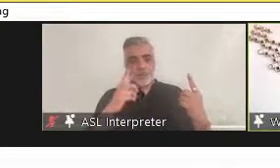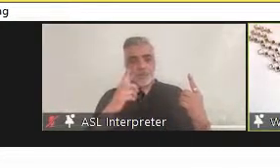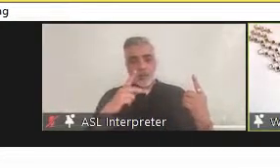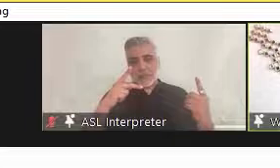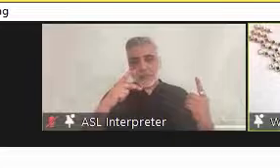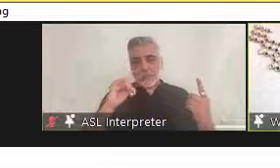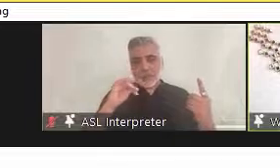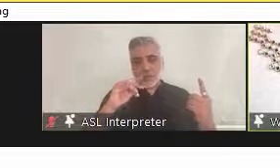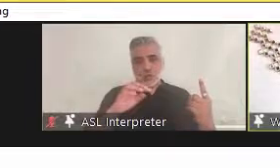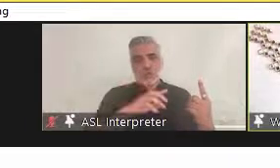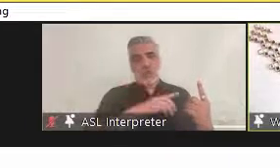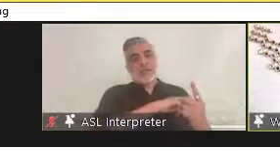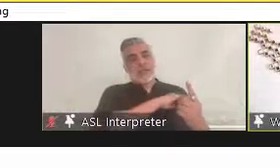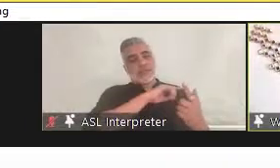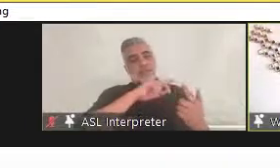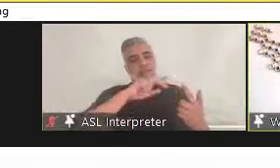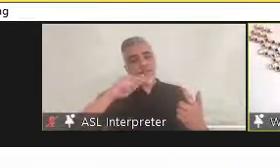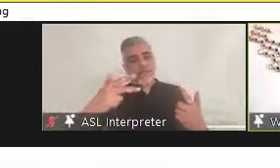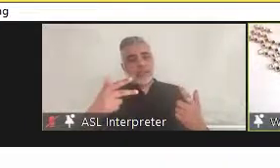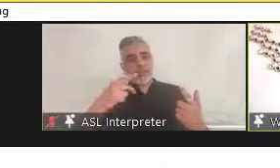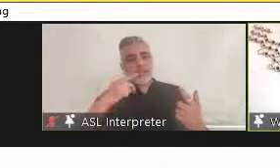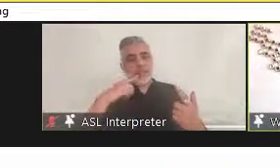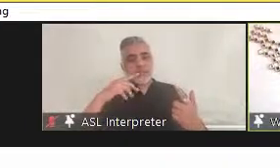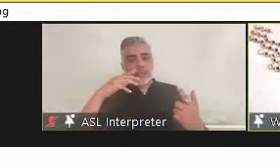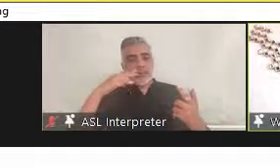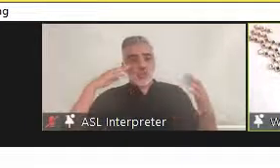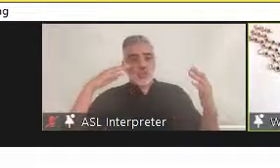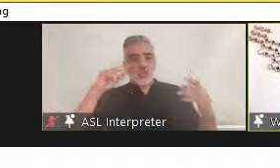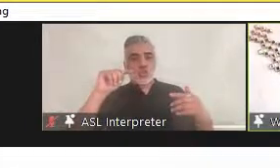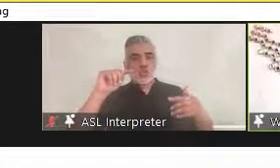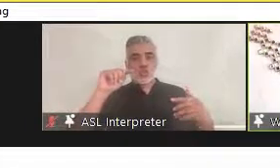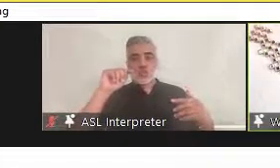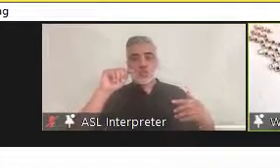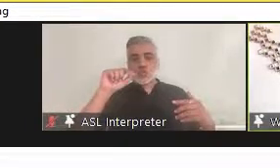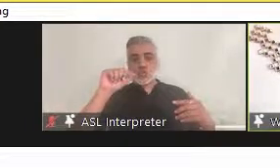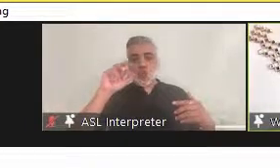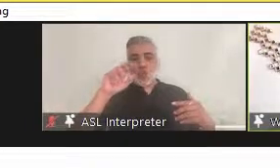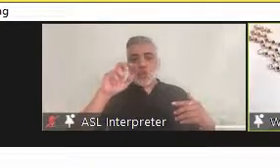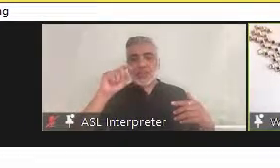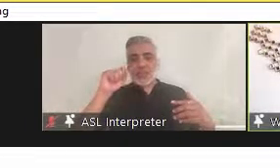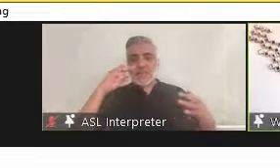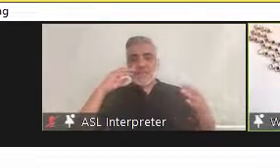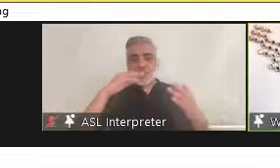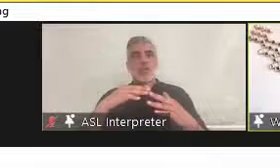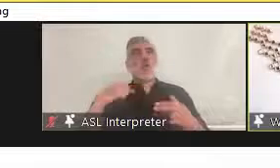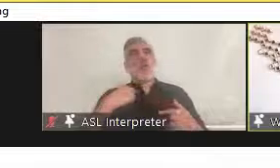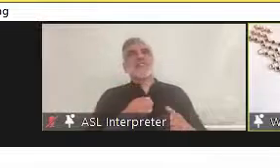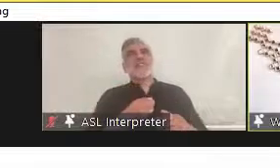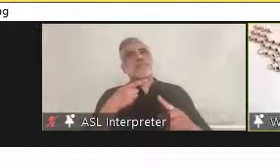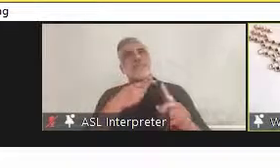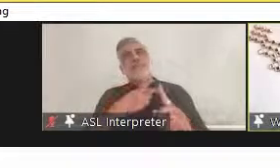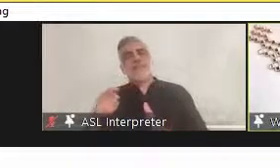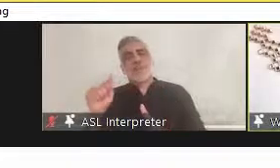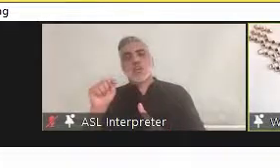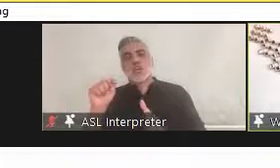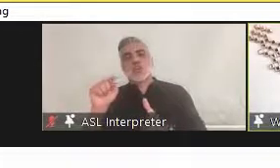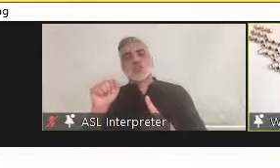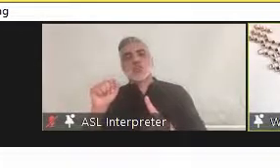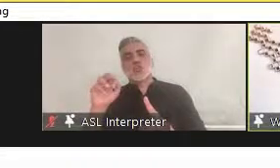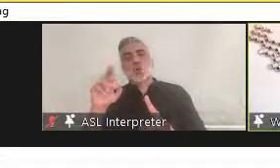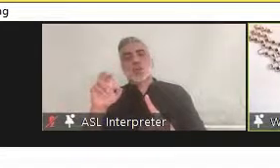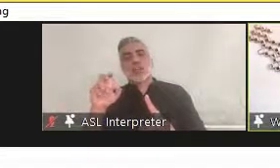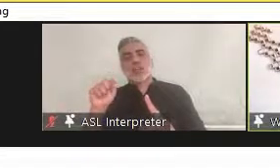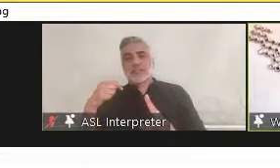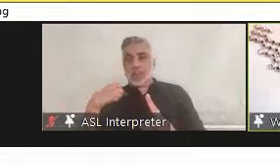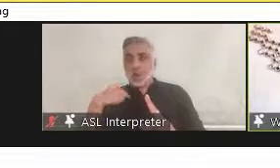The second pillar is targeted focus. So we have specific targets in terms of what we want, who